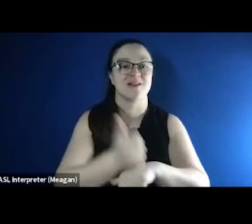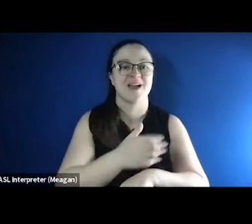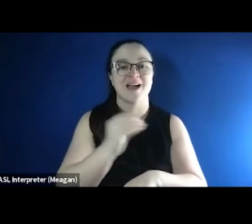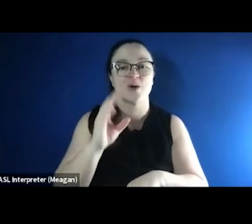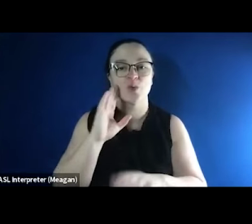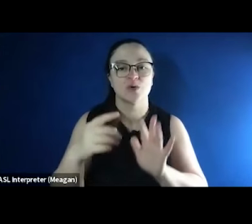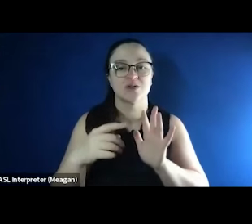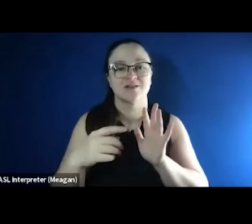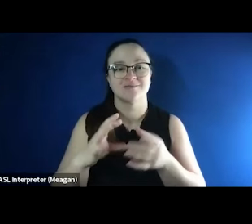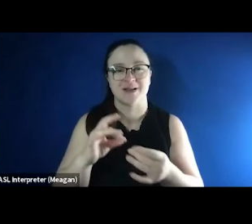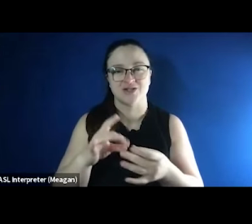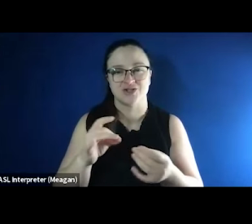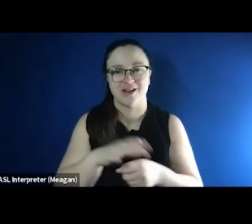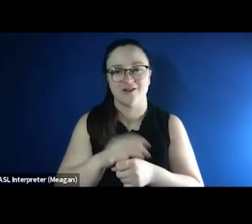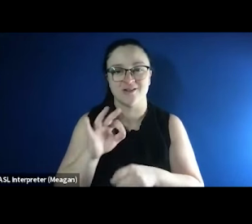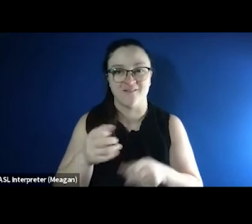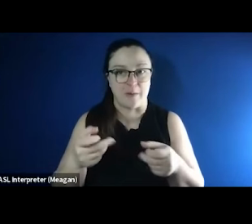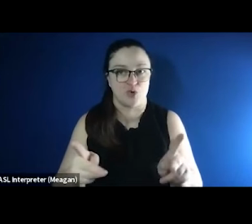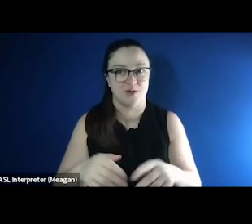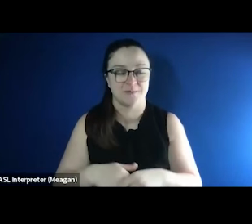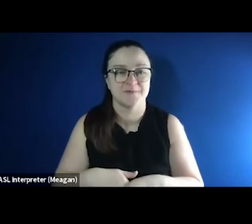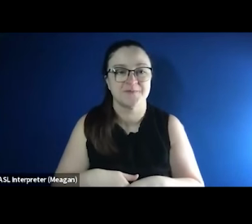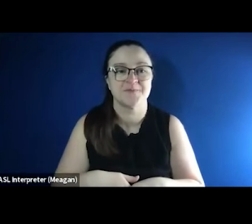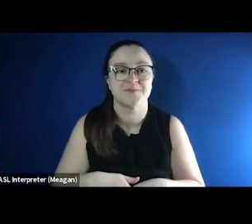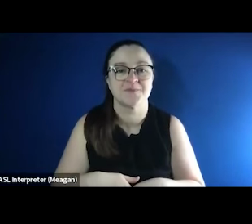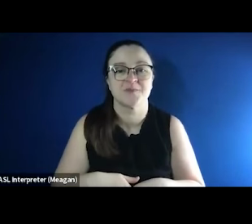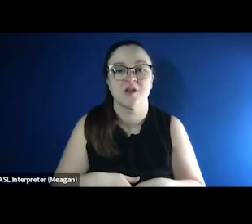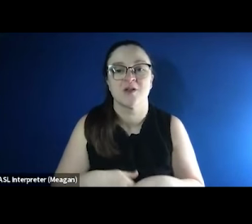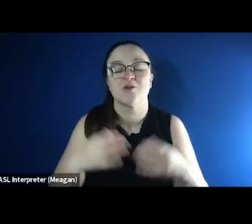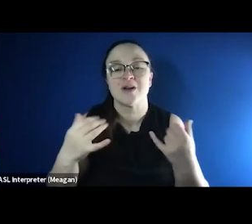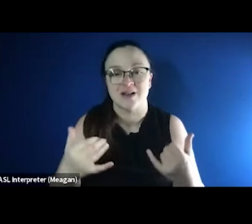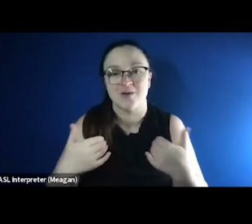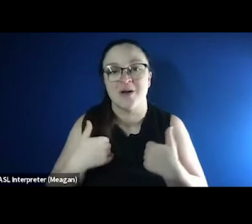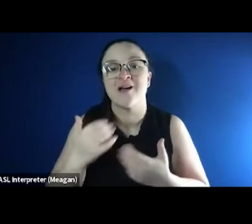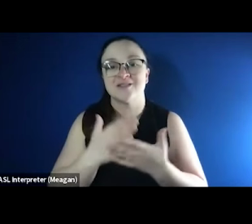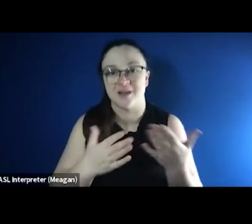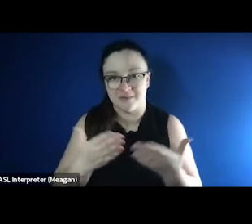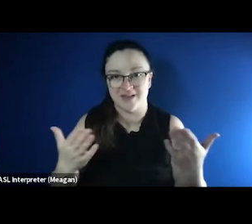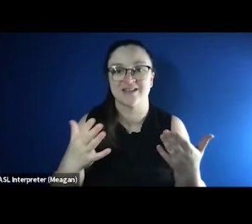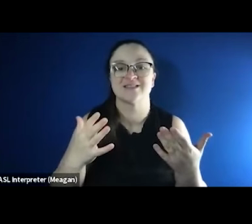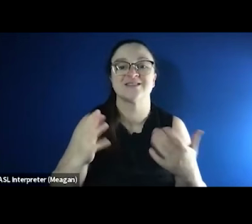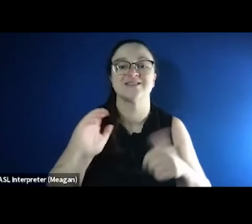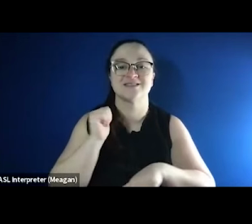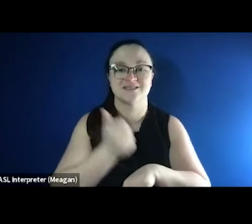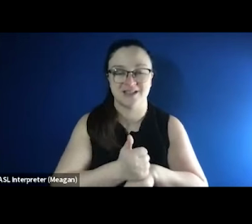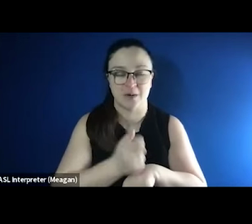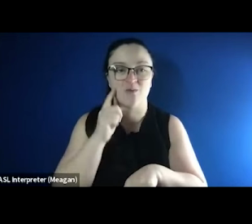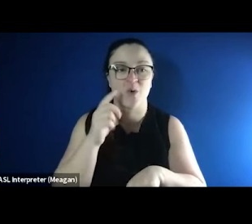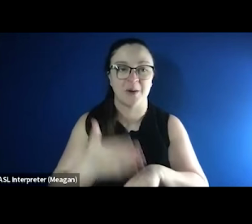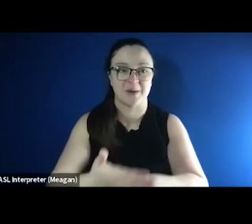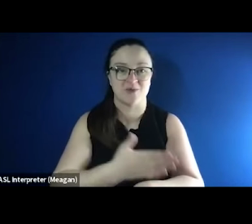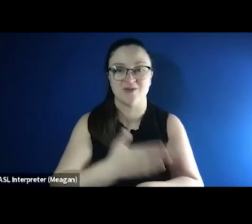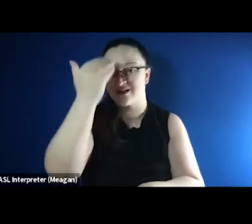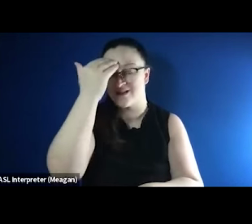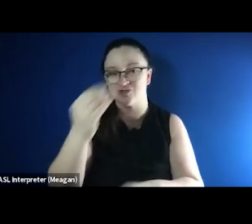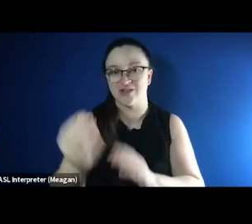opportunity. So as it stands, there are some scaffolds in place for enhancing the knowledge and